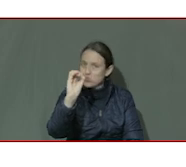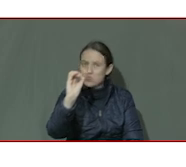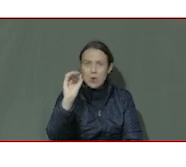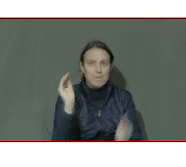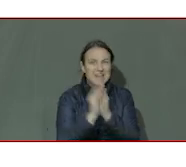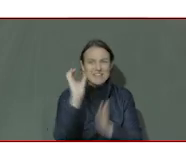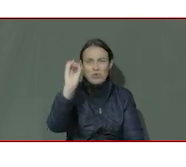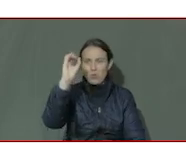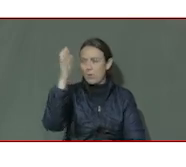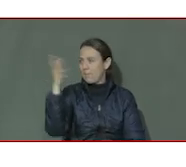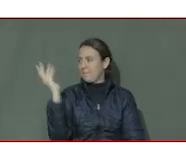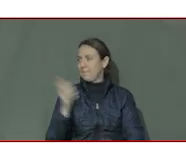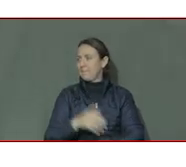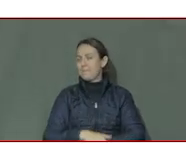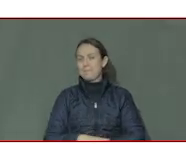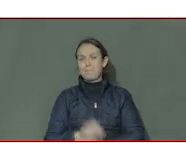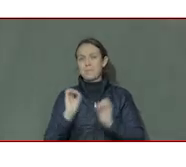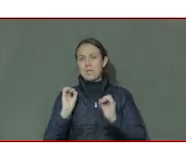0 mark.